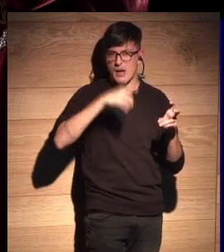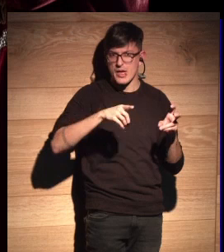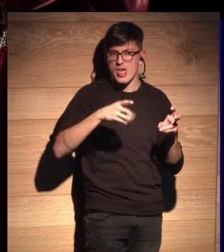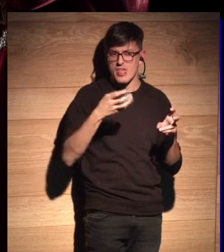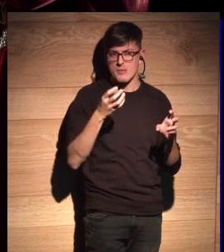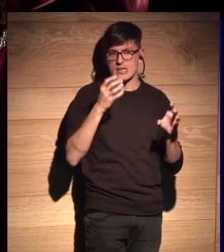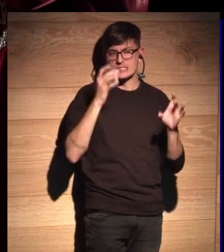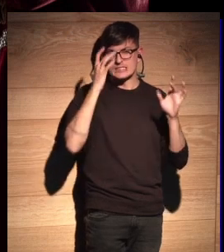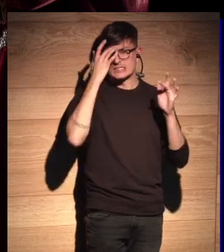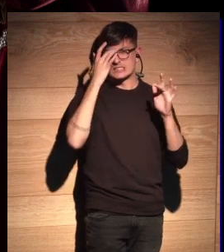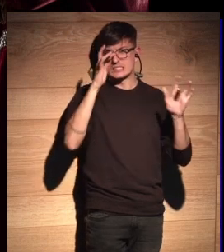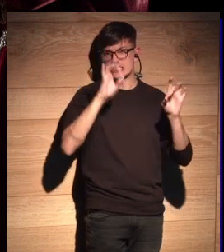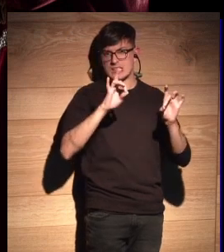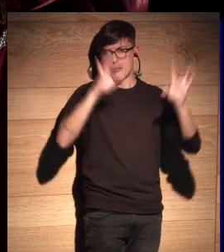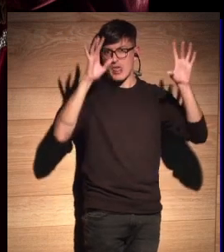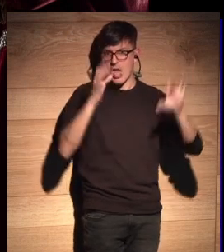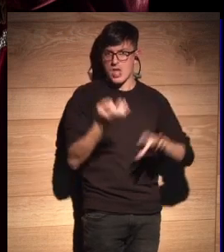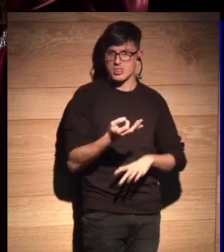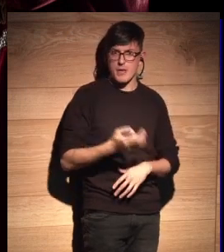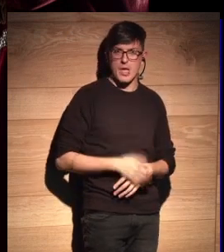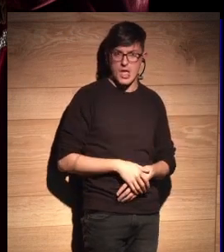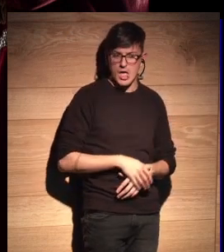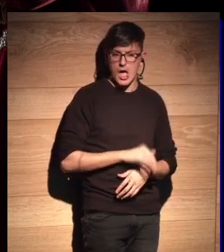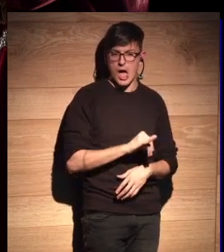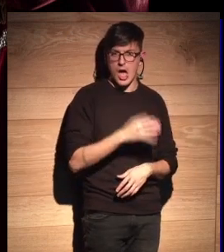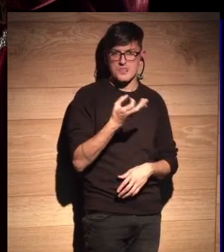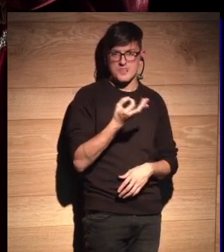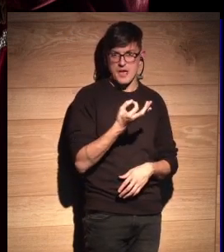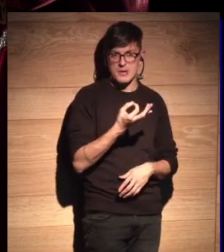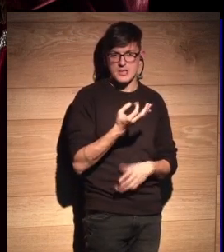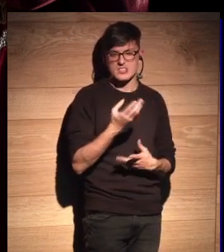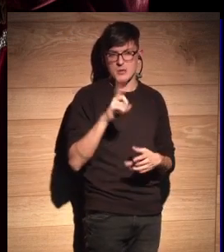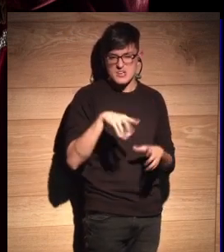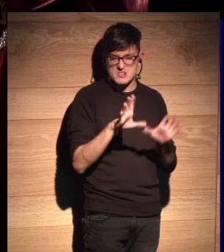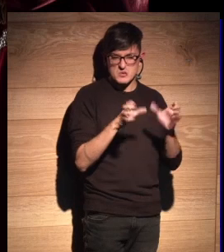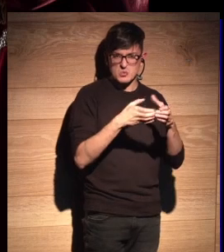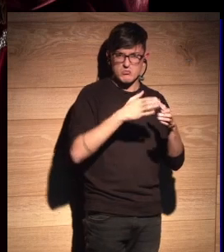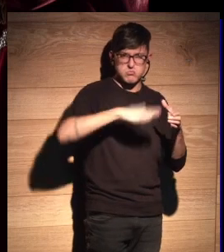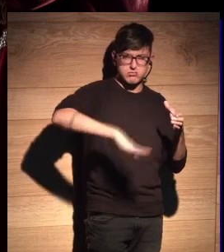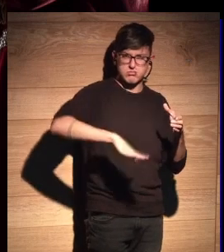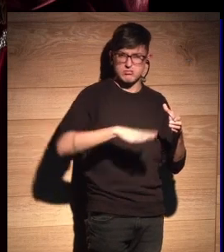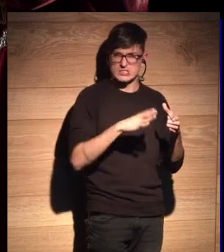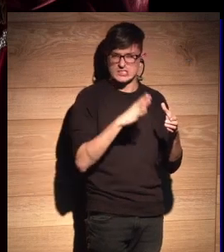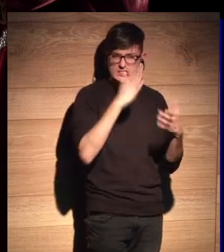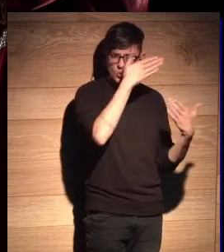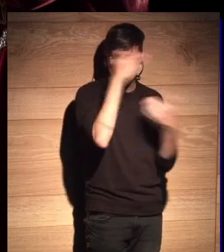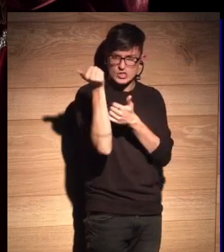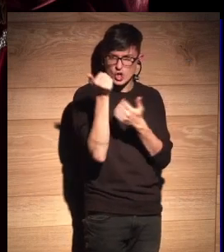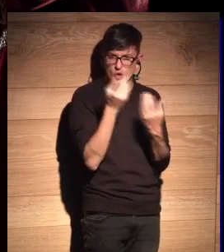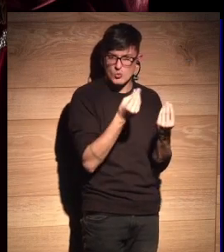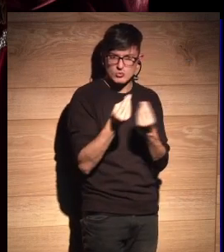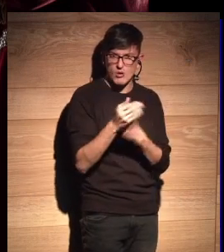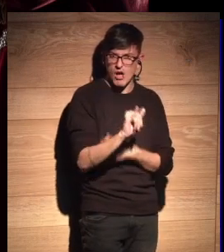lot of banditry and kidnapping and all that. So you want to make sure you're not in the wrong place at the wrong